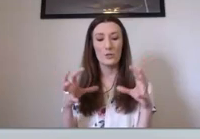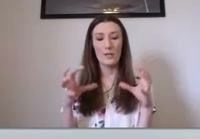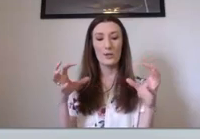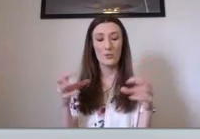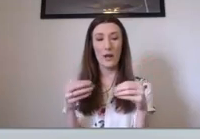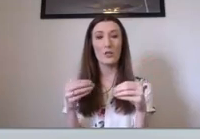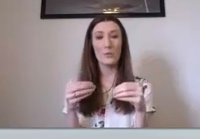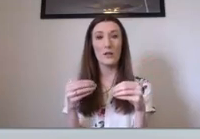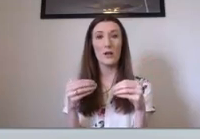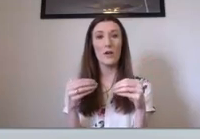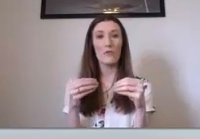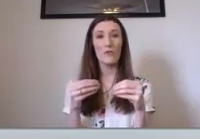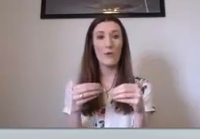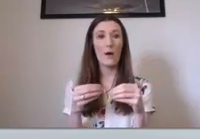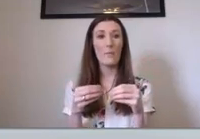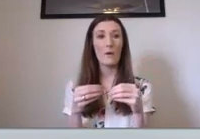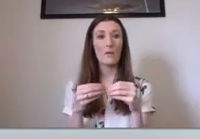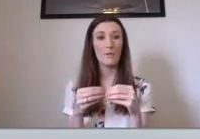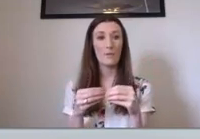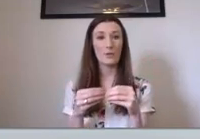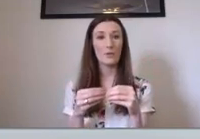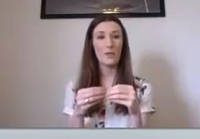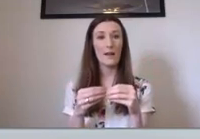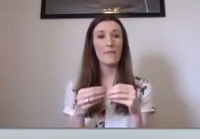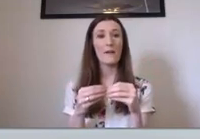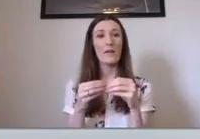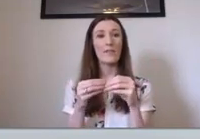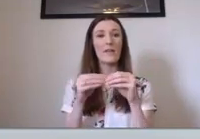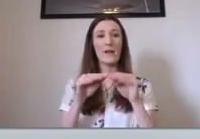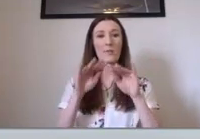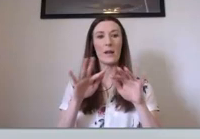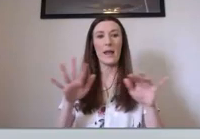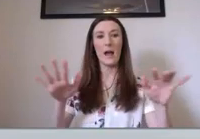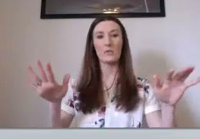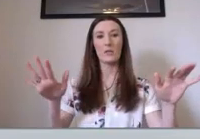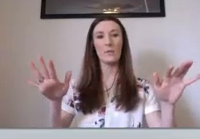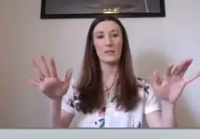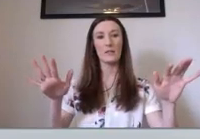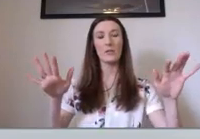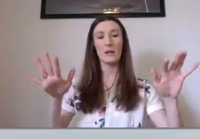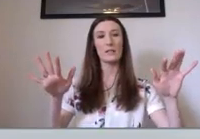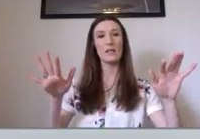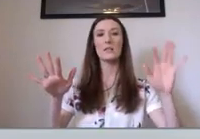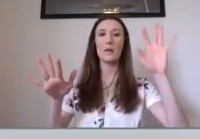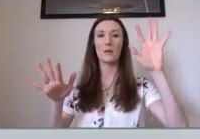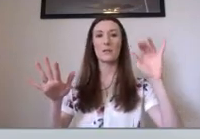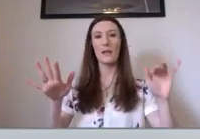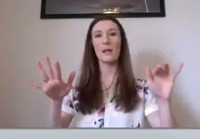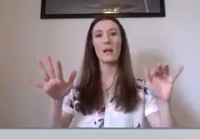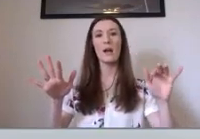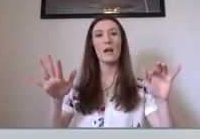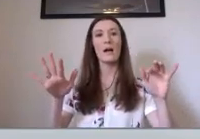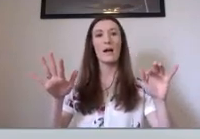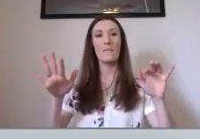After students graduated from the first school for the deaf, they then went out to the rest of the United States and parts